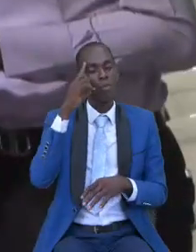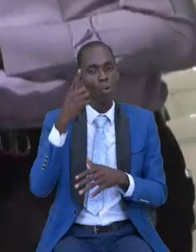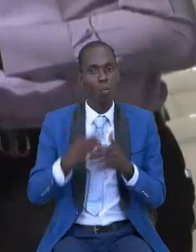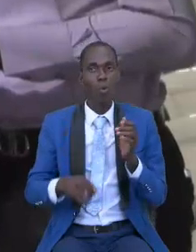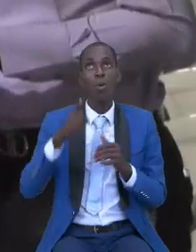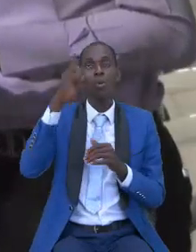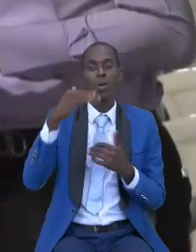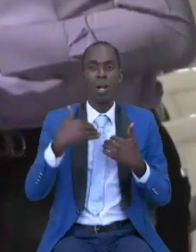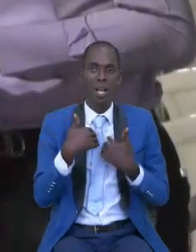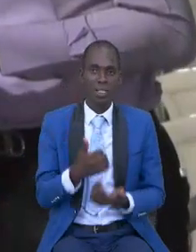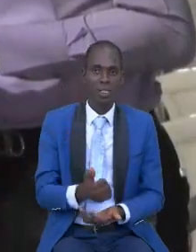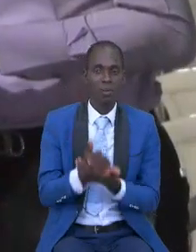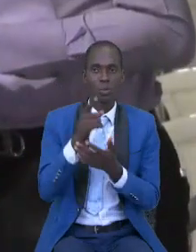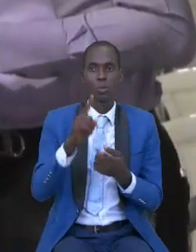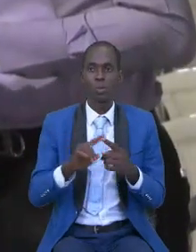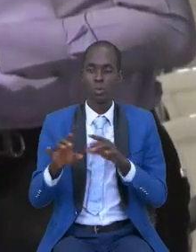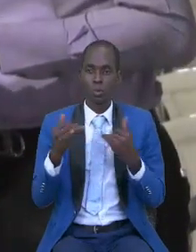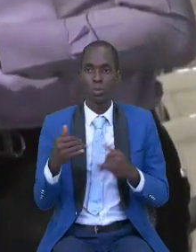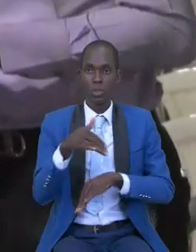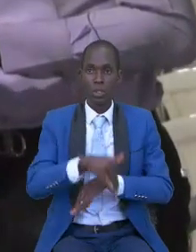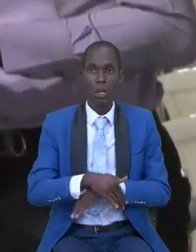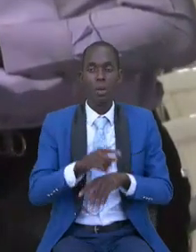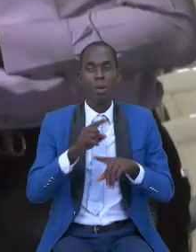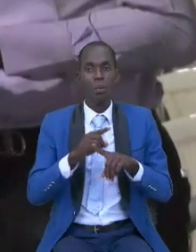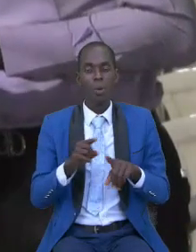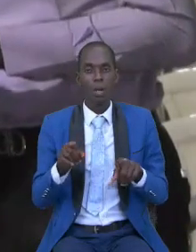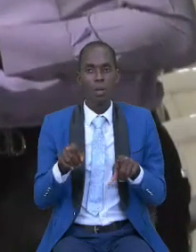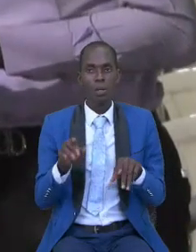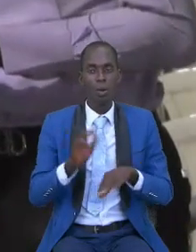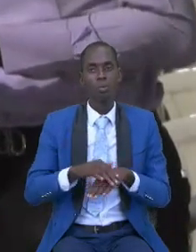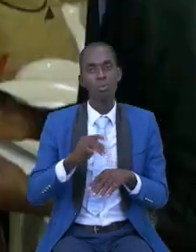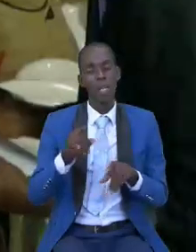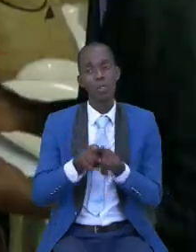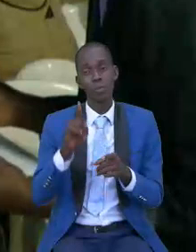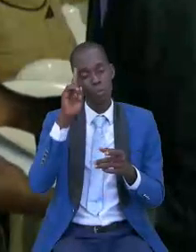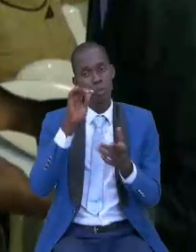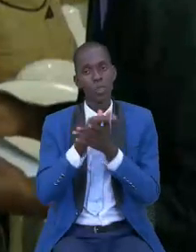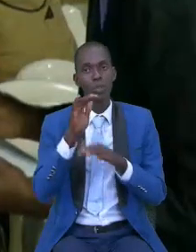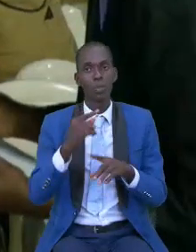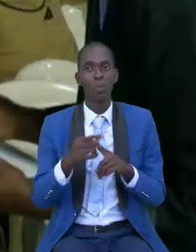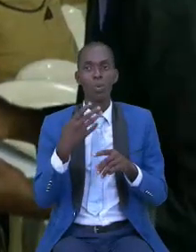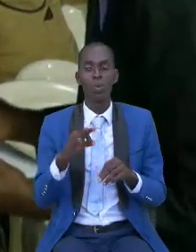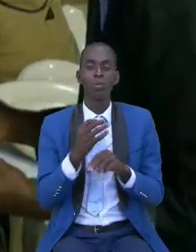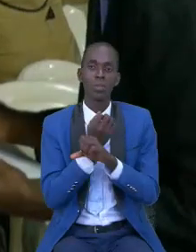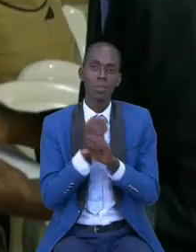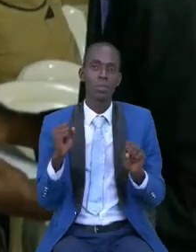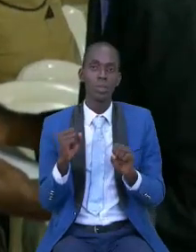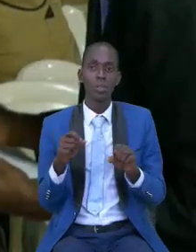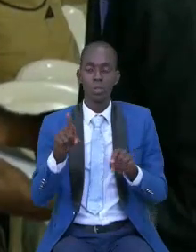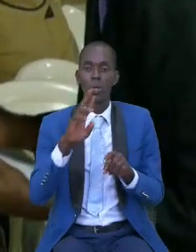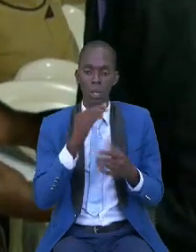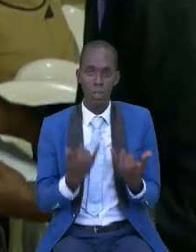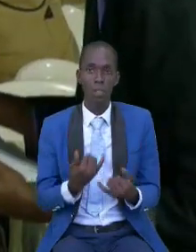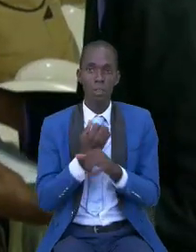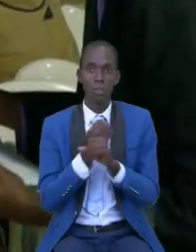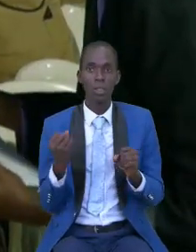do tonight by believing the word of gospel of salvation. Now you are born again. All over the globe, you